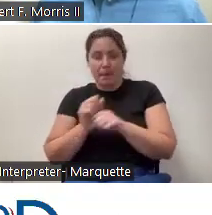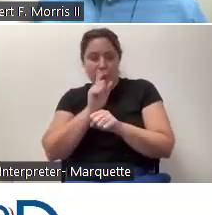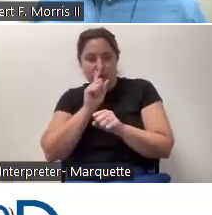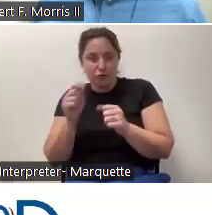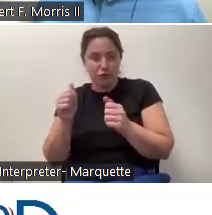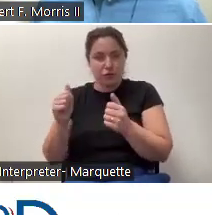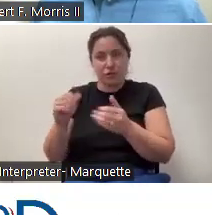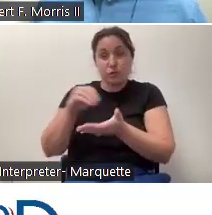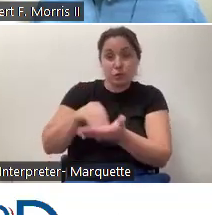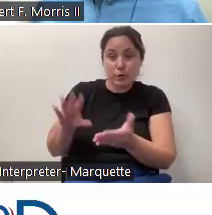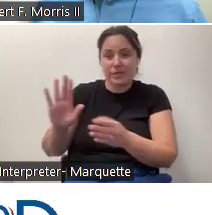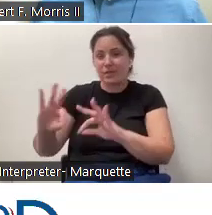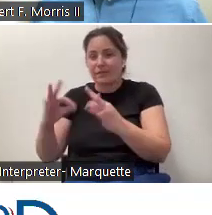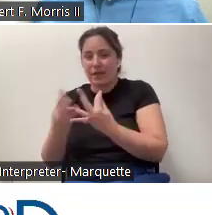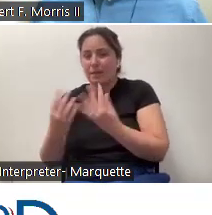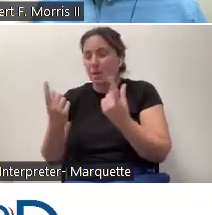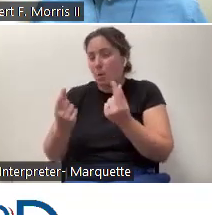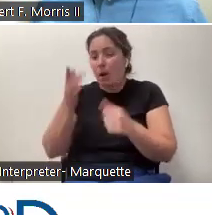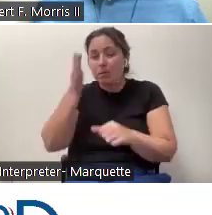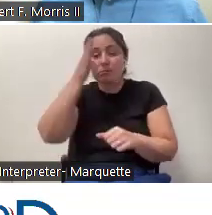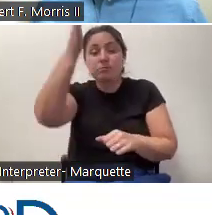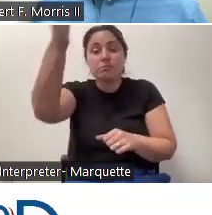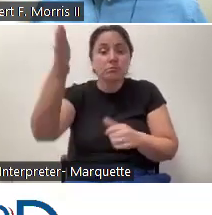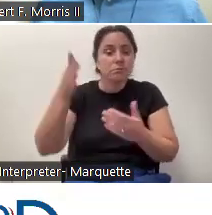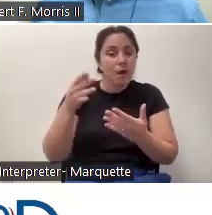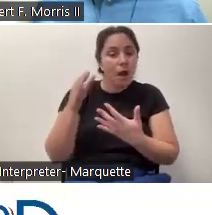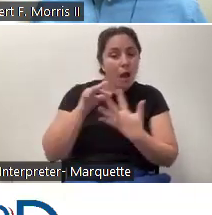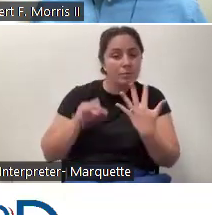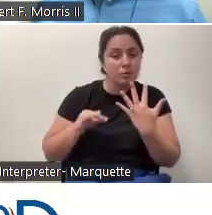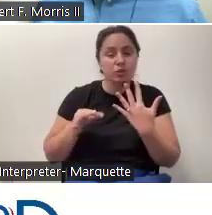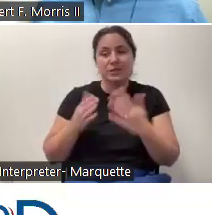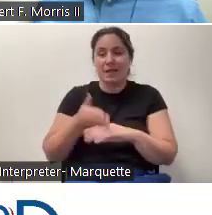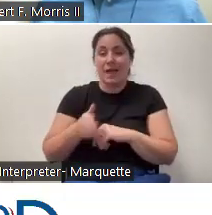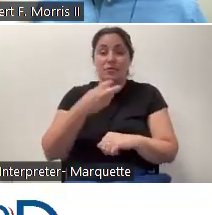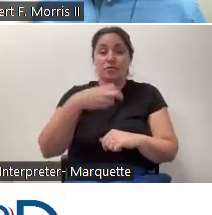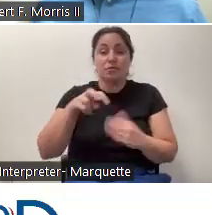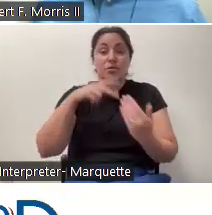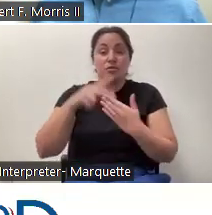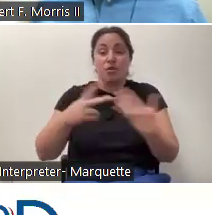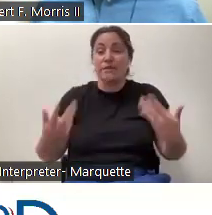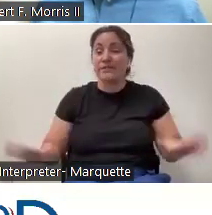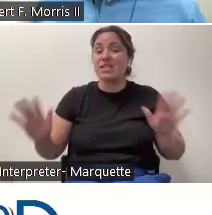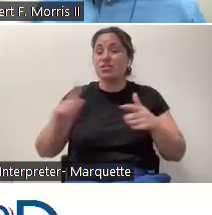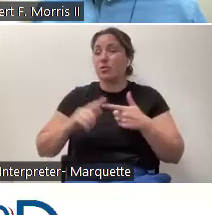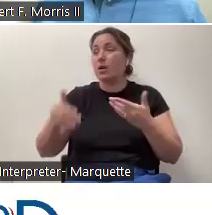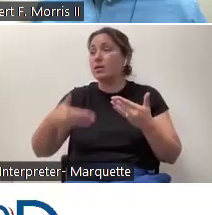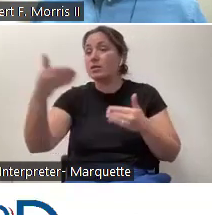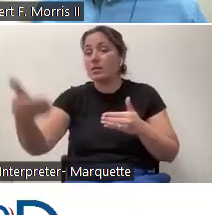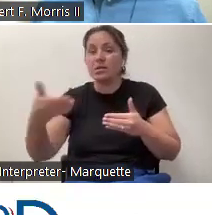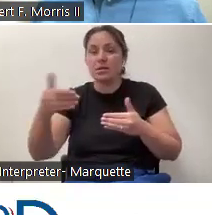families understand what some of the options are for post-transition program, either employment or other